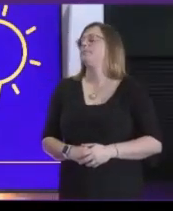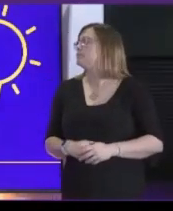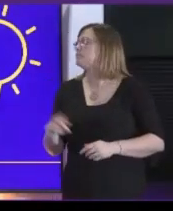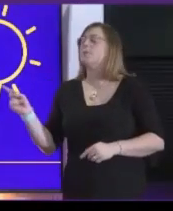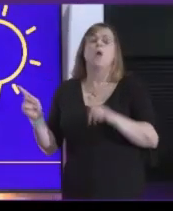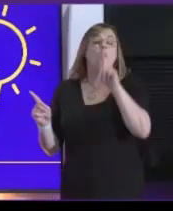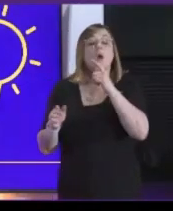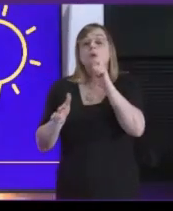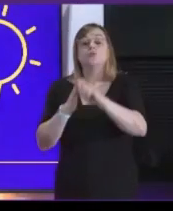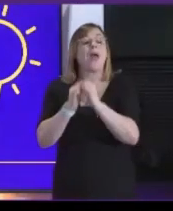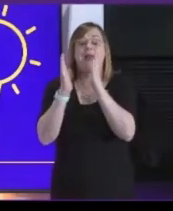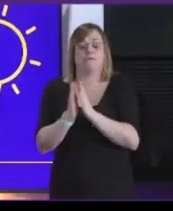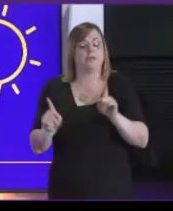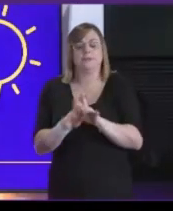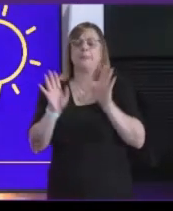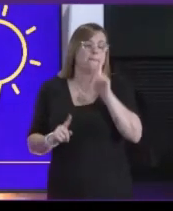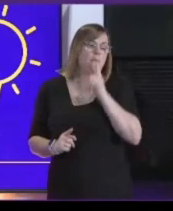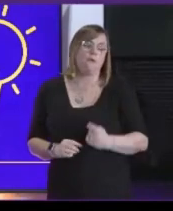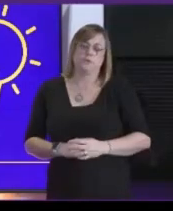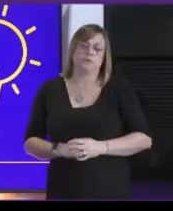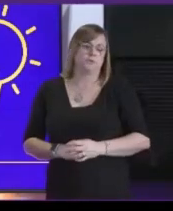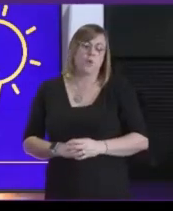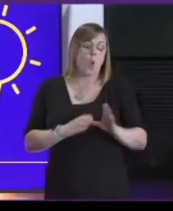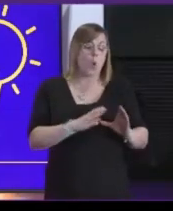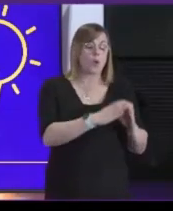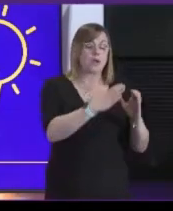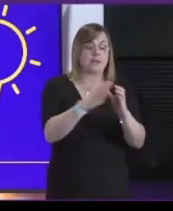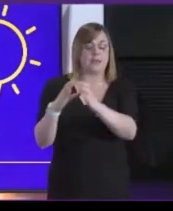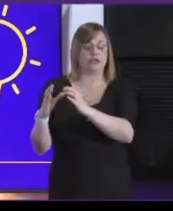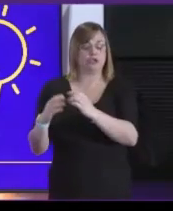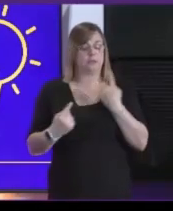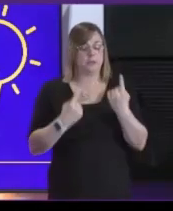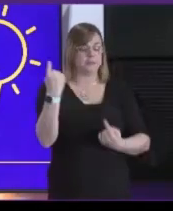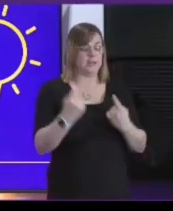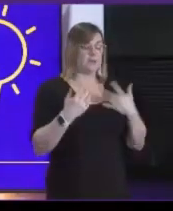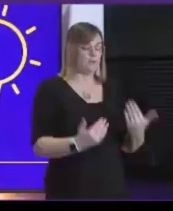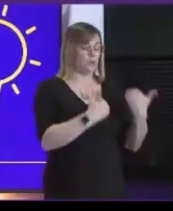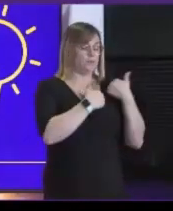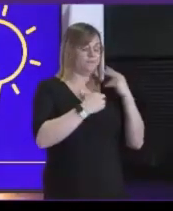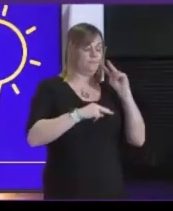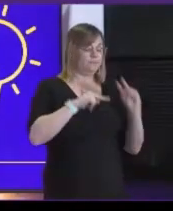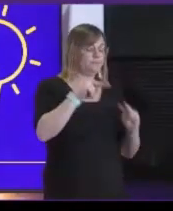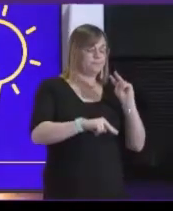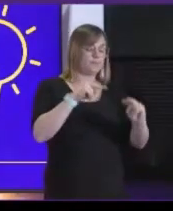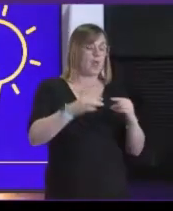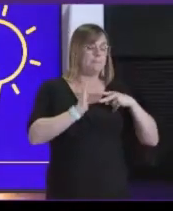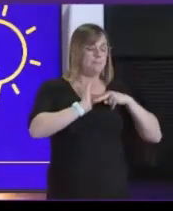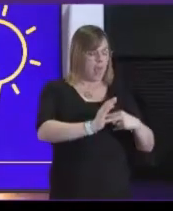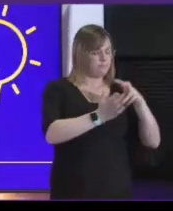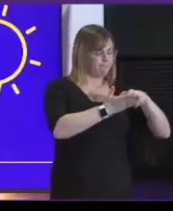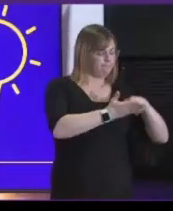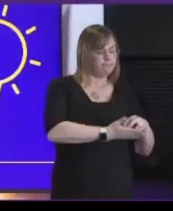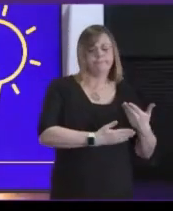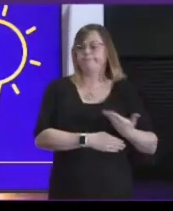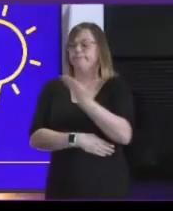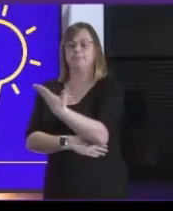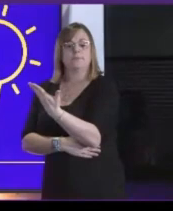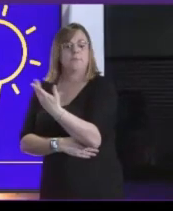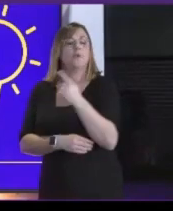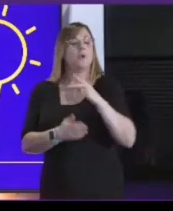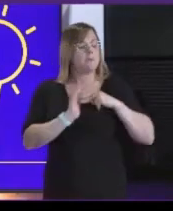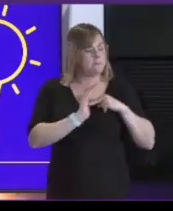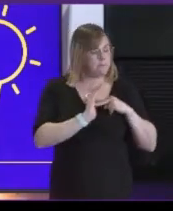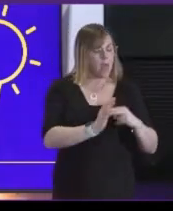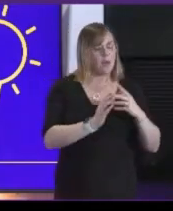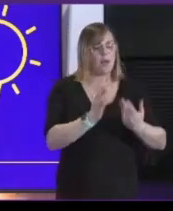do everything at once. Organizations have to take a look at those areas, as I say, and put forward their plan. Those plans then have to be updated every